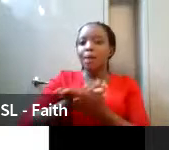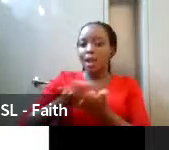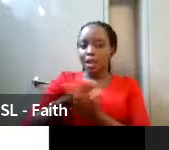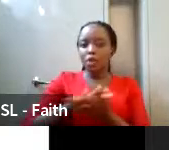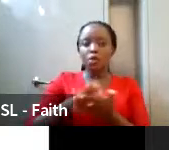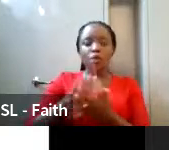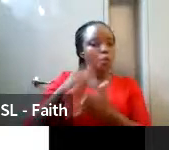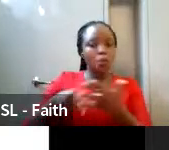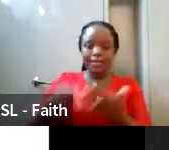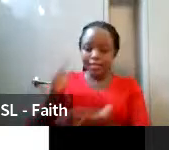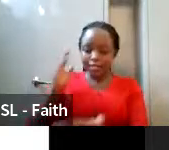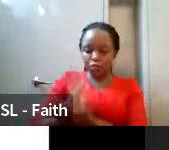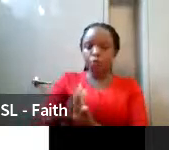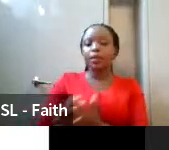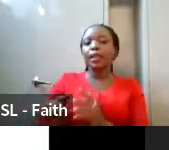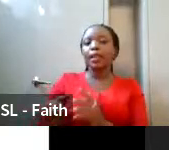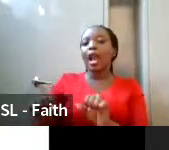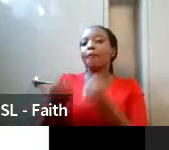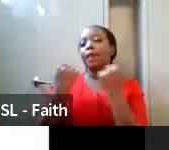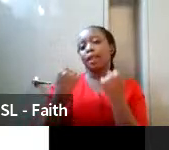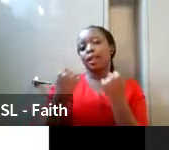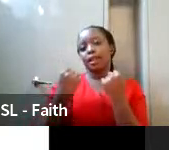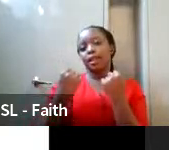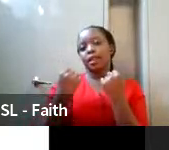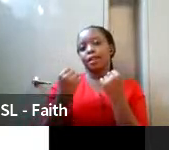what exactly the issue was.